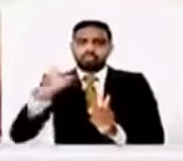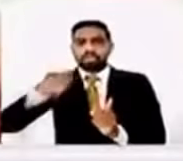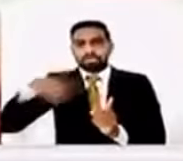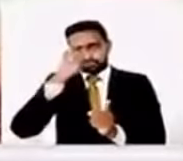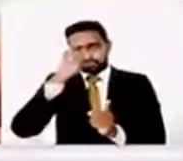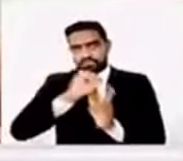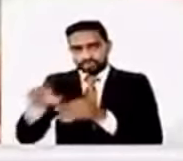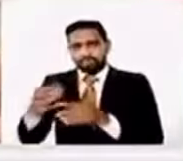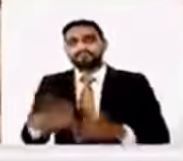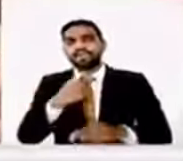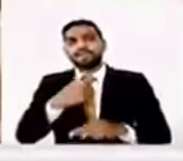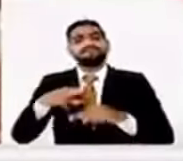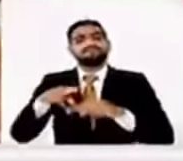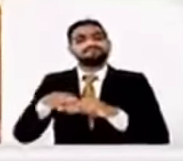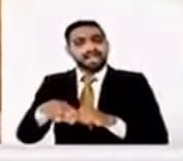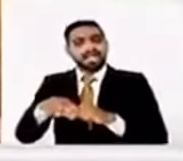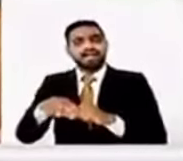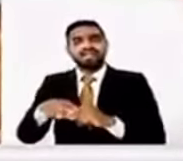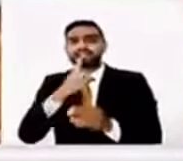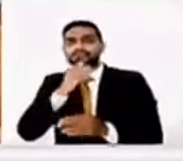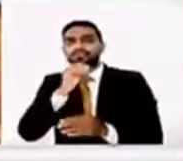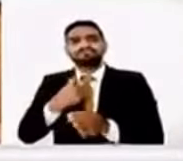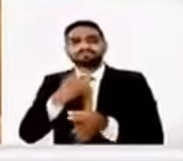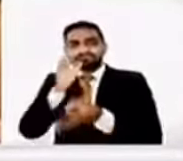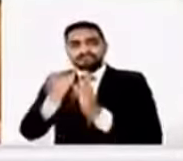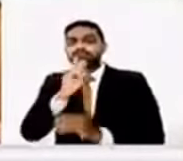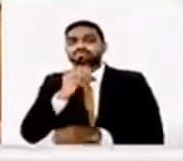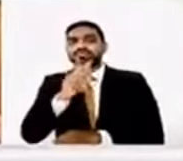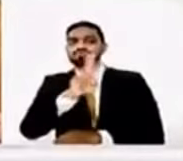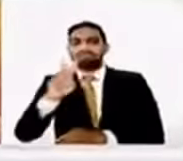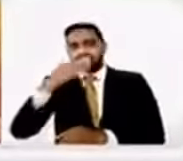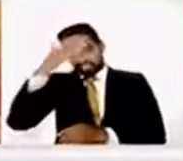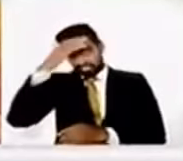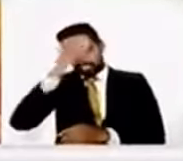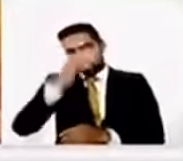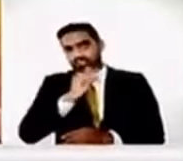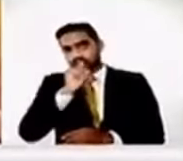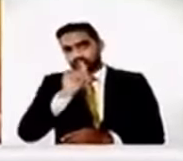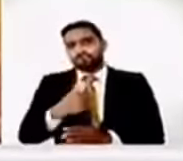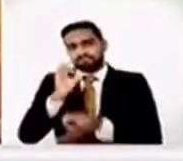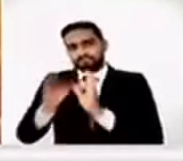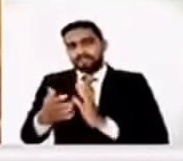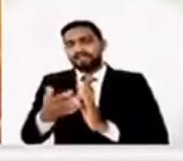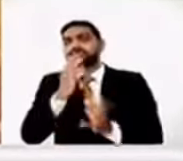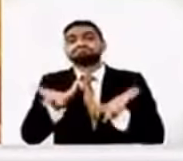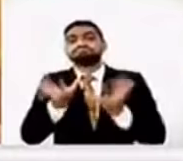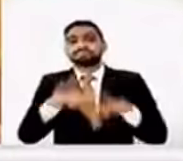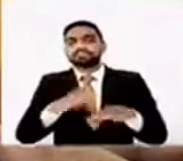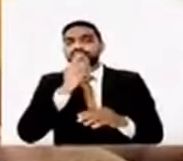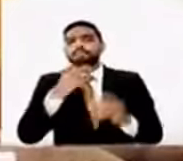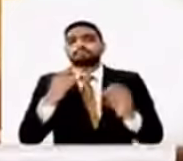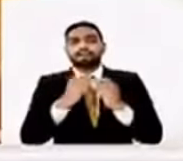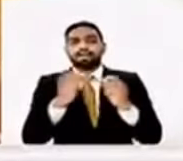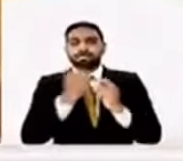the 22nd of November, at the grounds of the Bandaranaike National School in Kundasale.